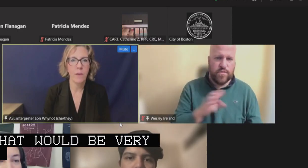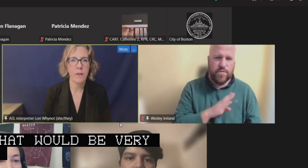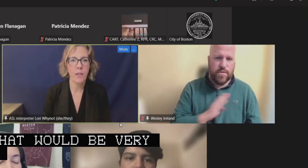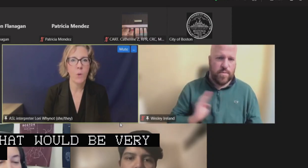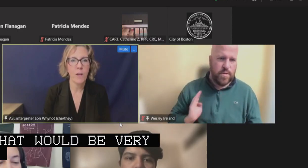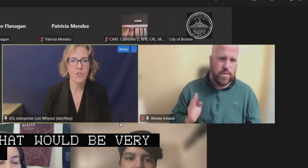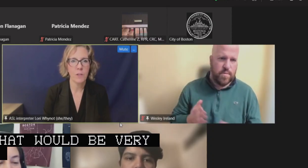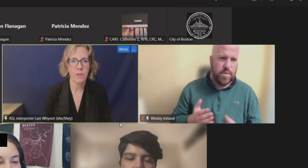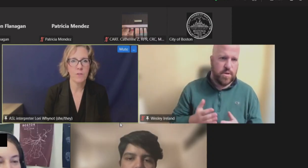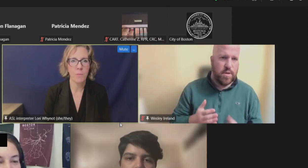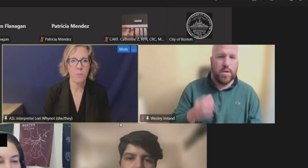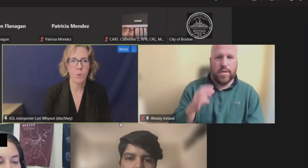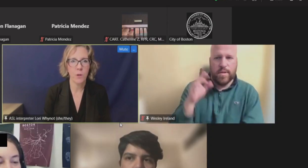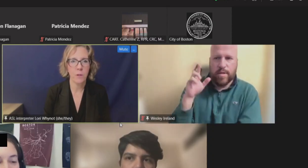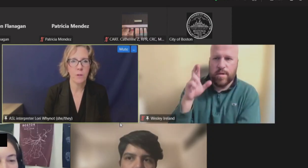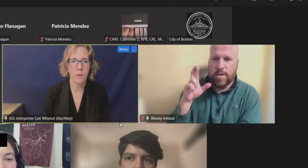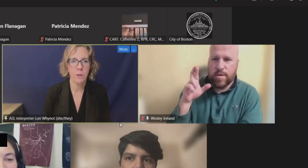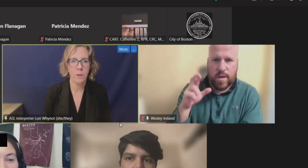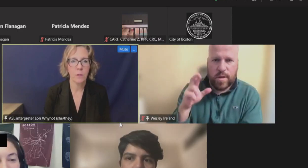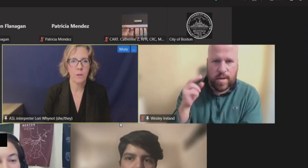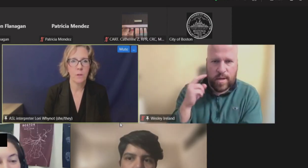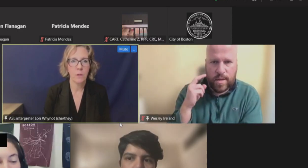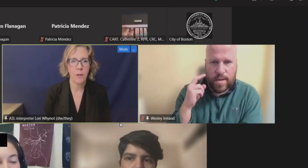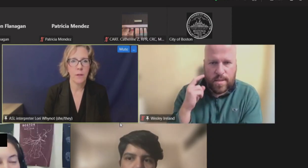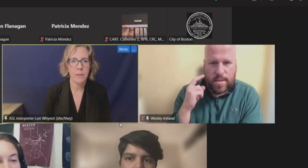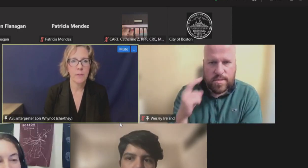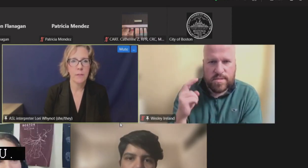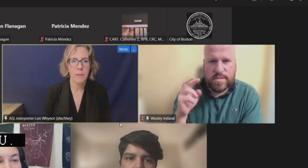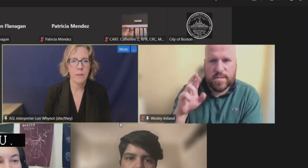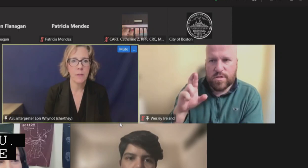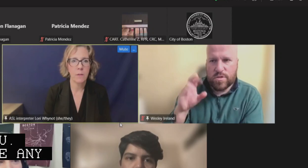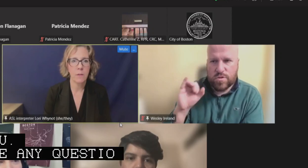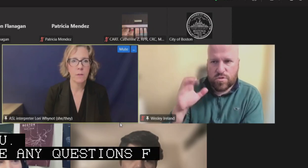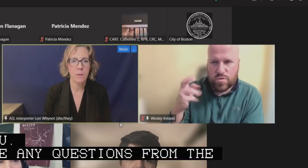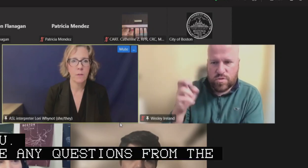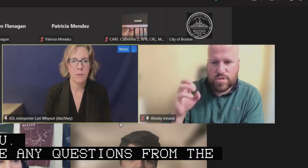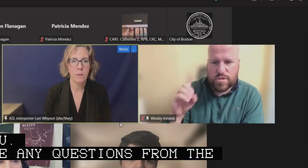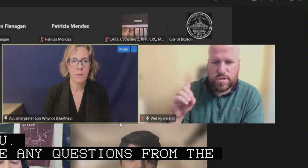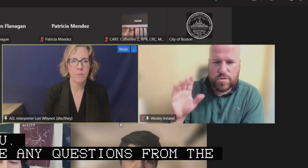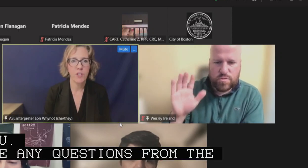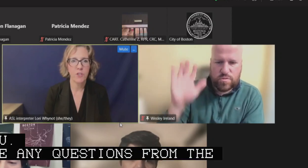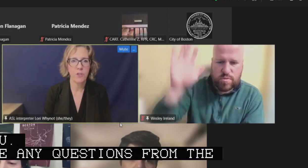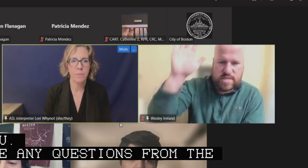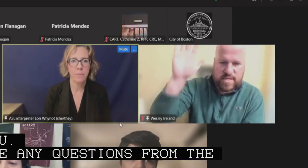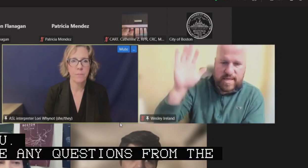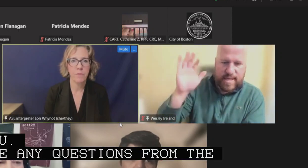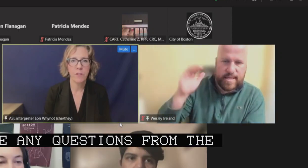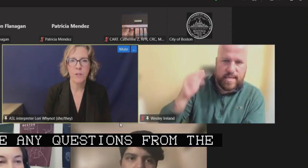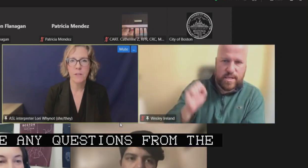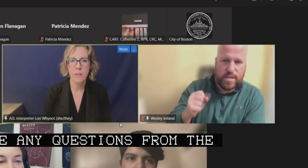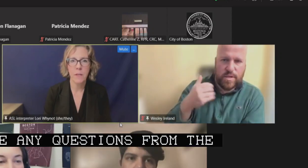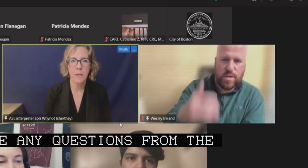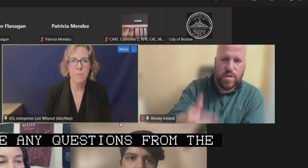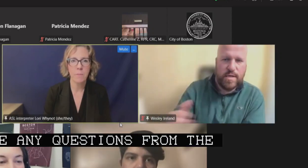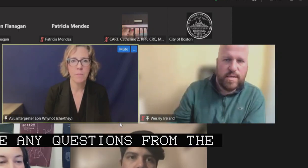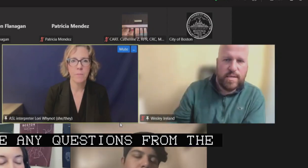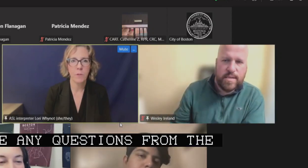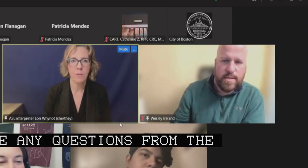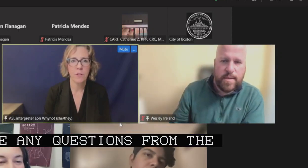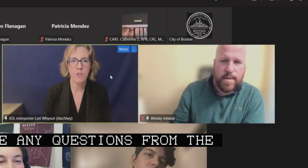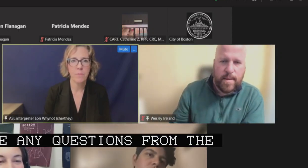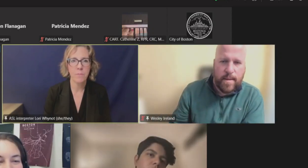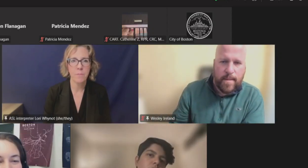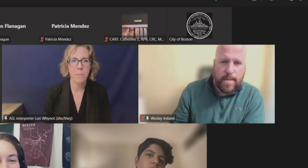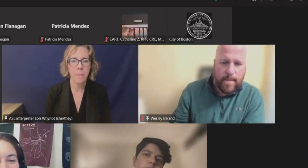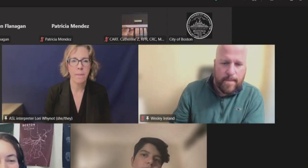Okay, are there any questions from the board? I see Richard. Richard has his hand up. Go